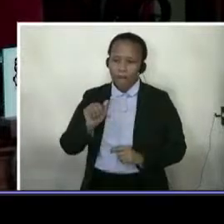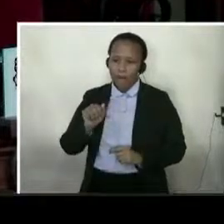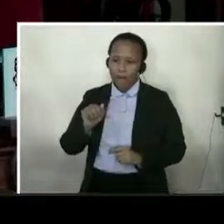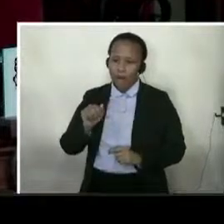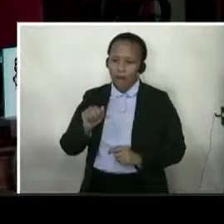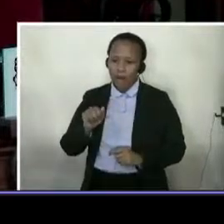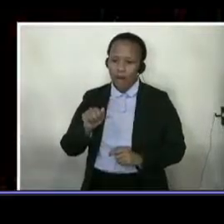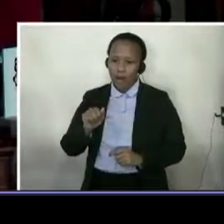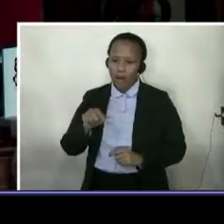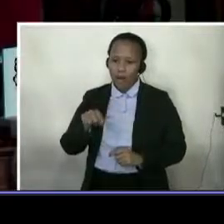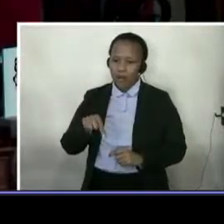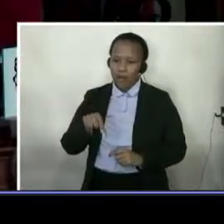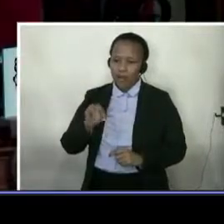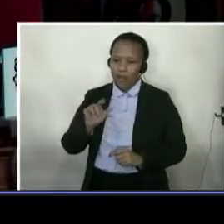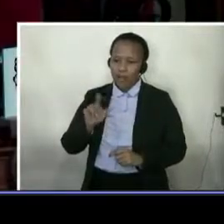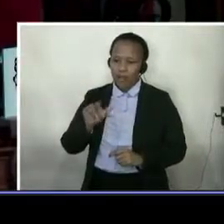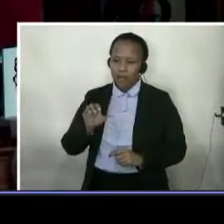requested